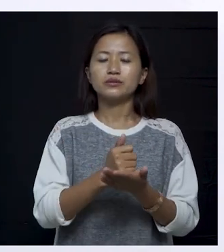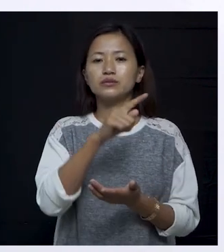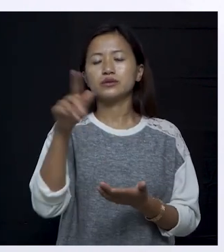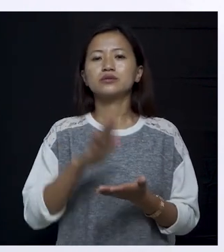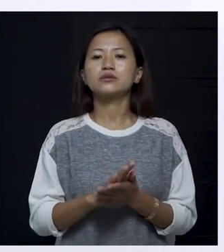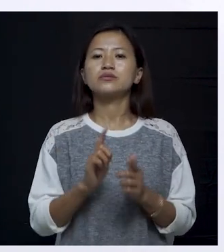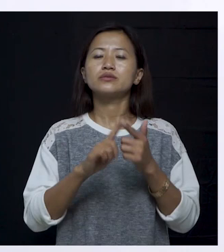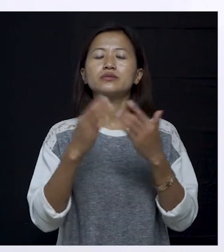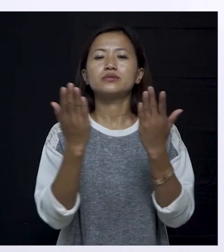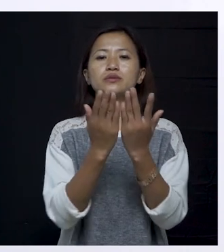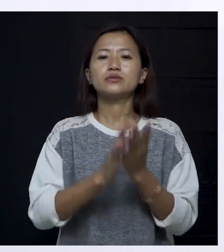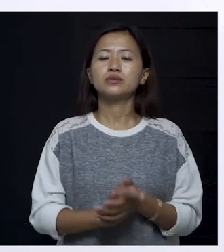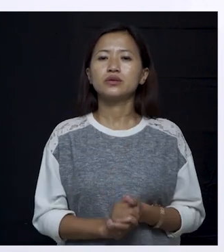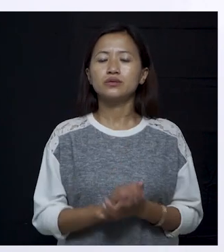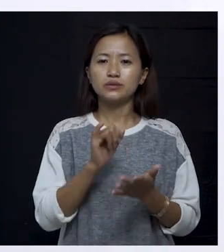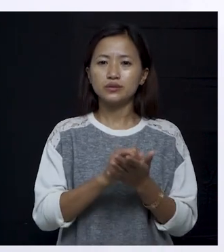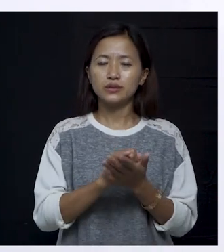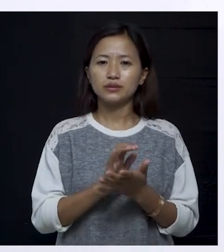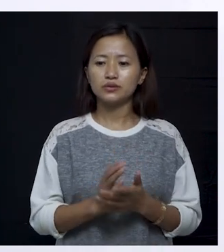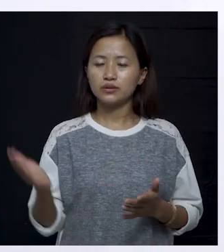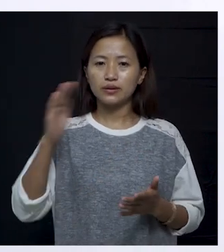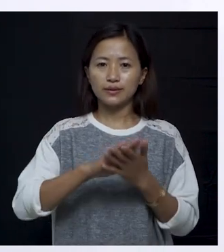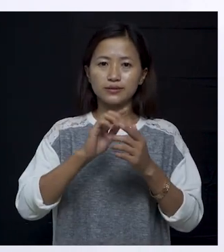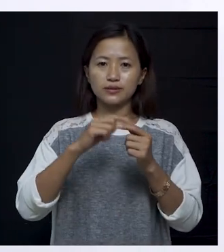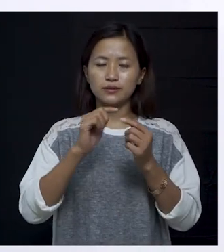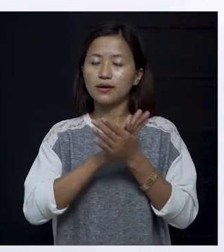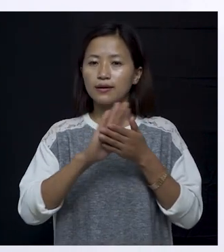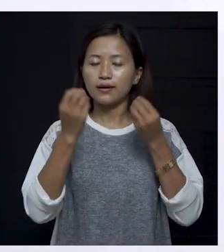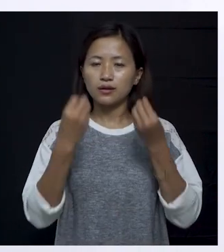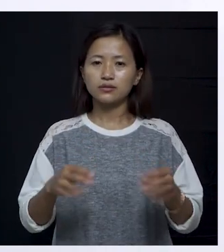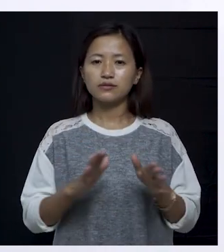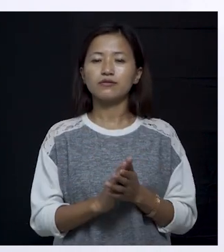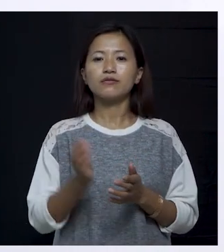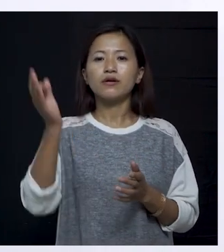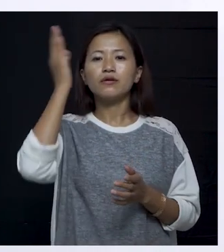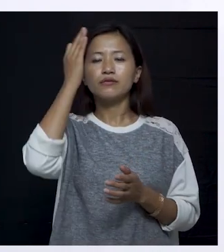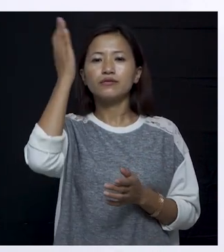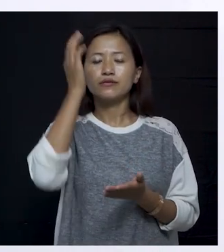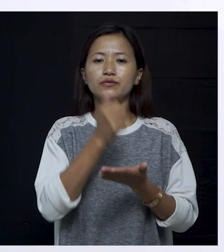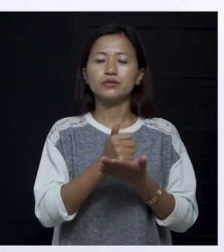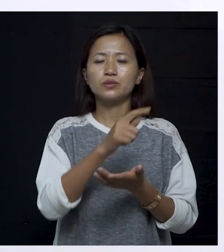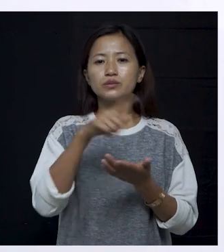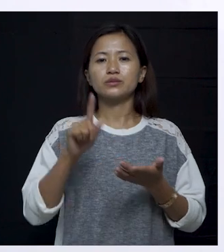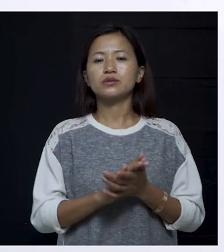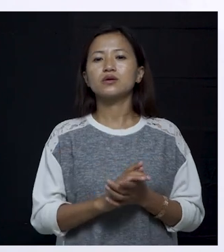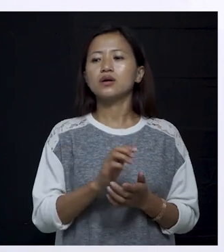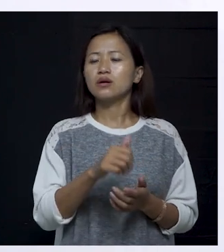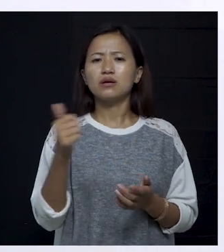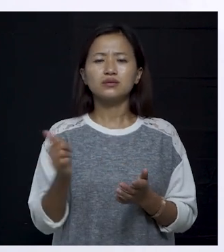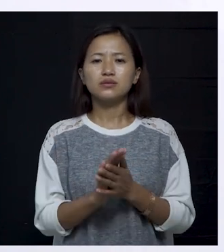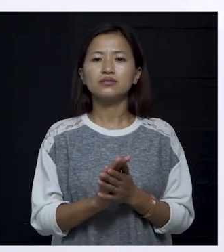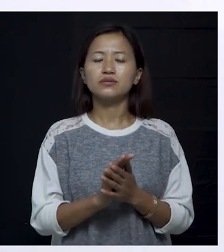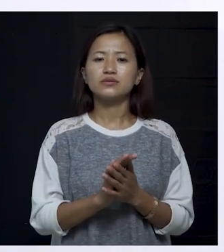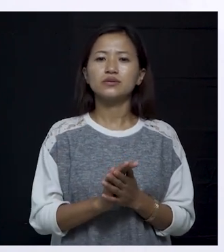education, okay? So with that, we have come to the end of the fundamental rights. So as I've said before, the other five,